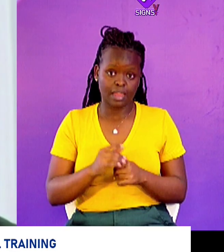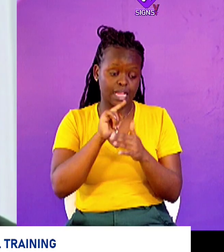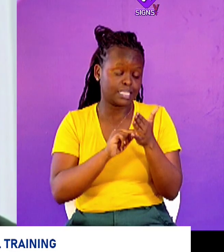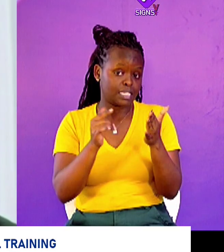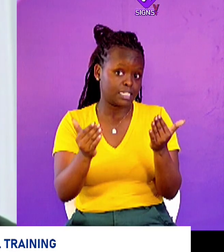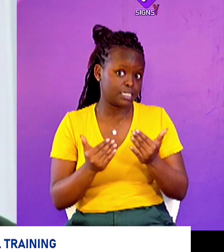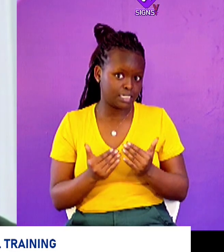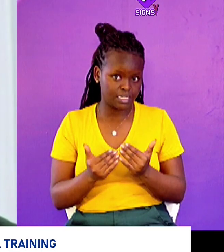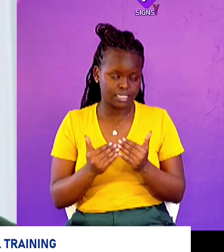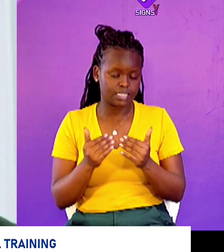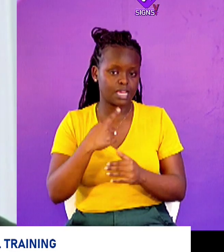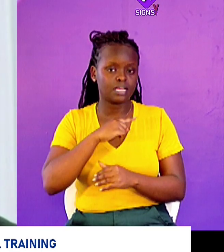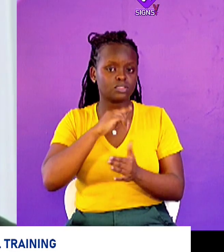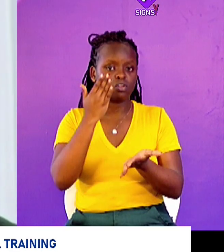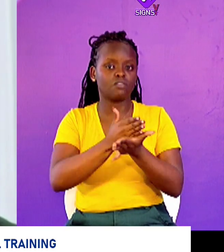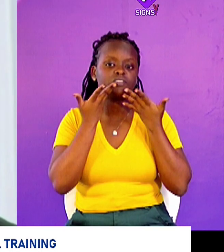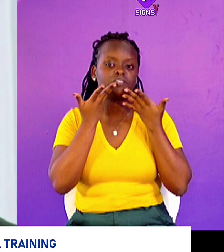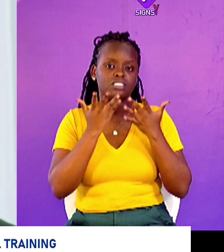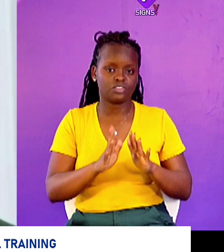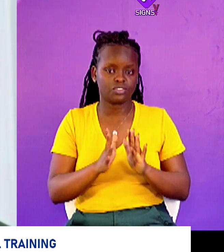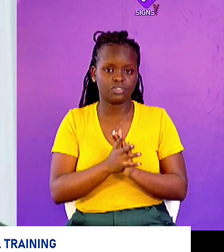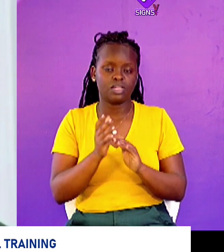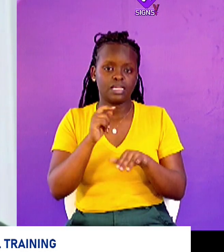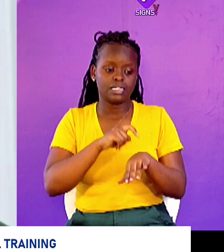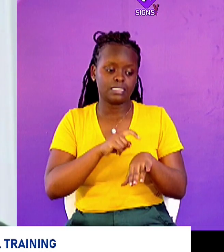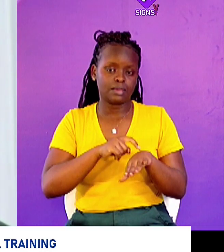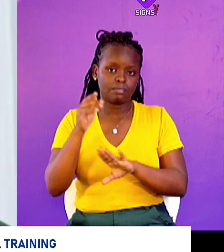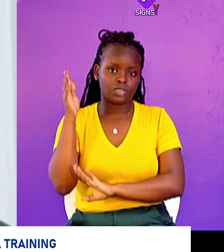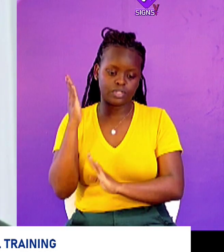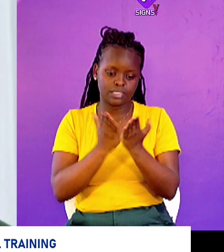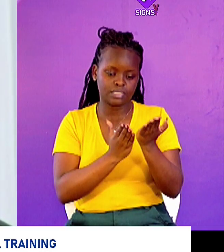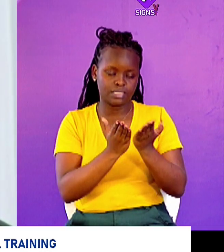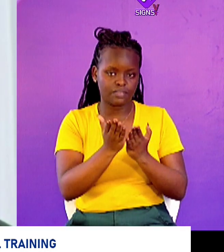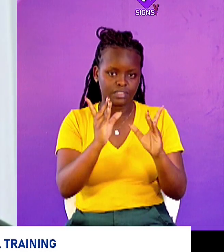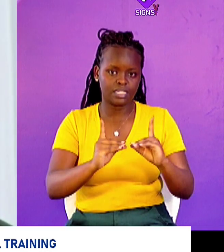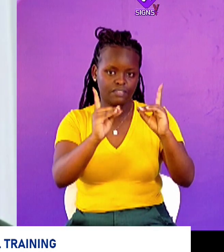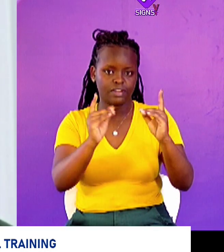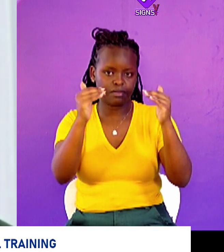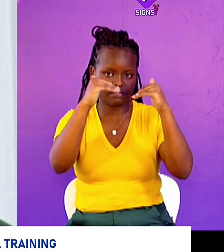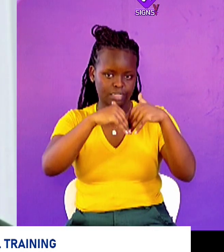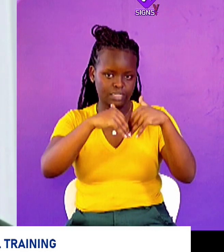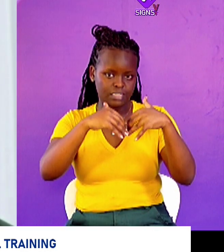need that we have confirmed during our security and service delivery forums